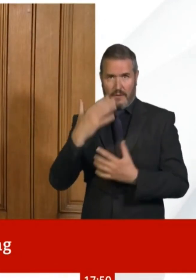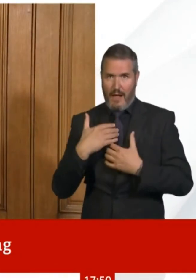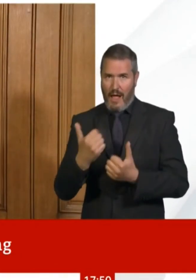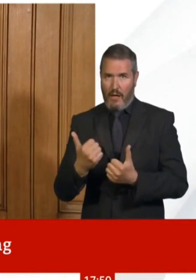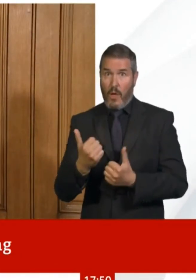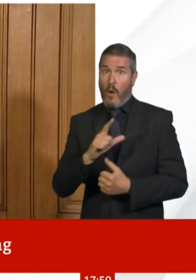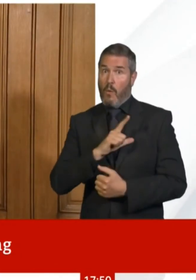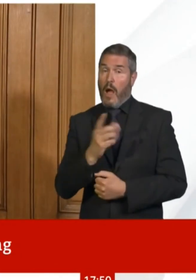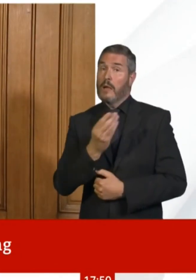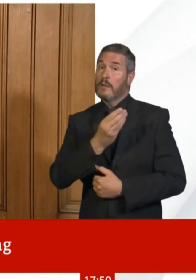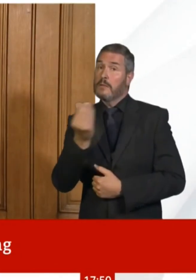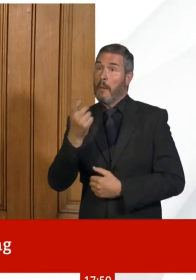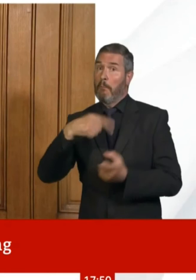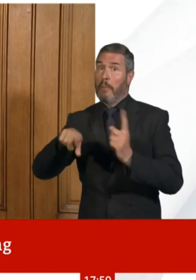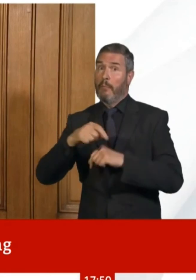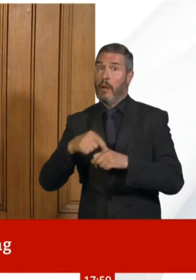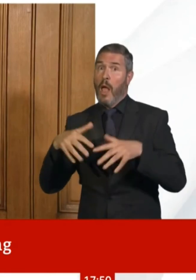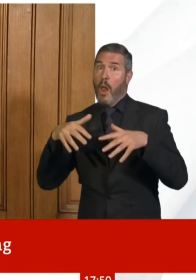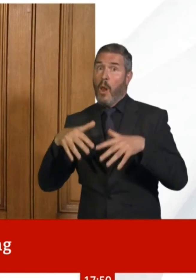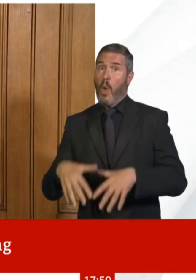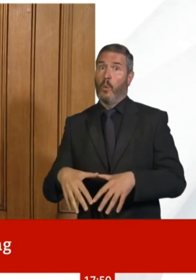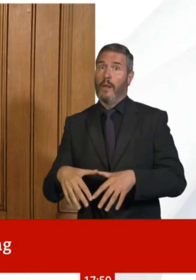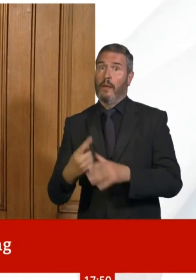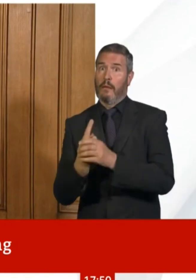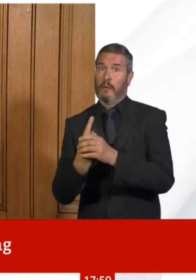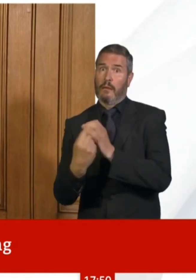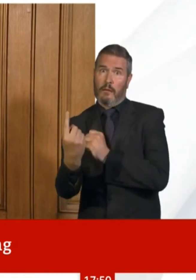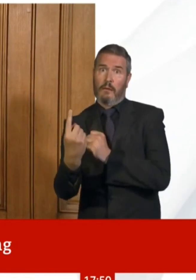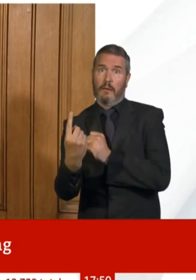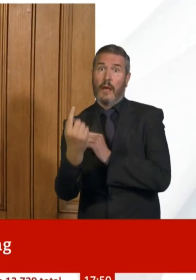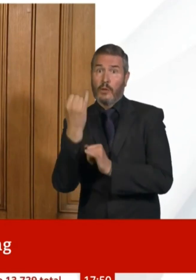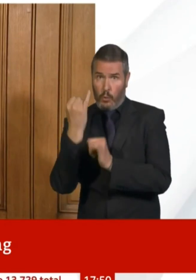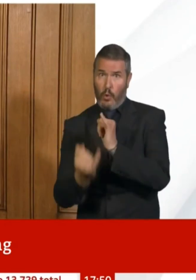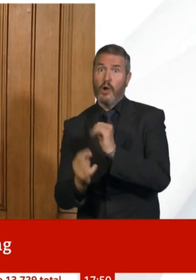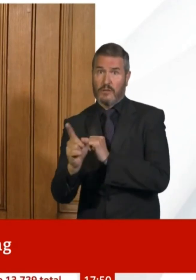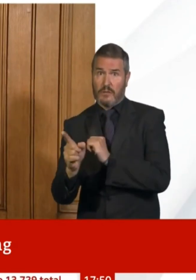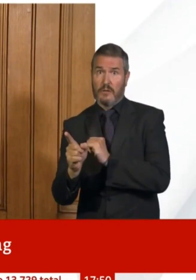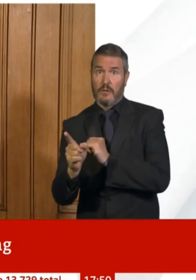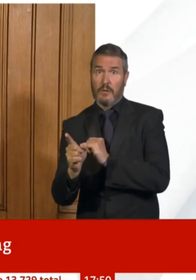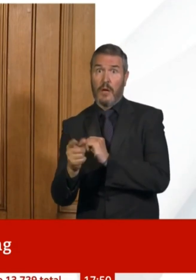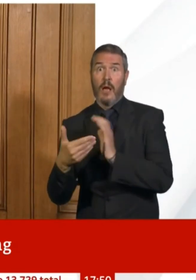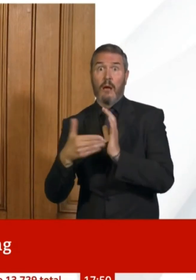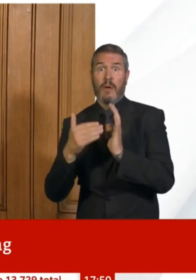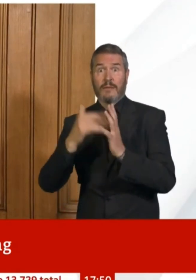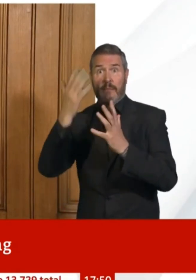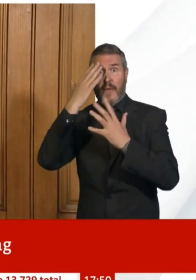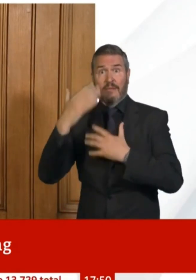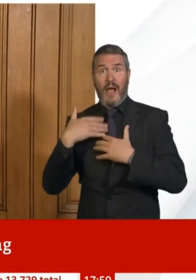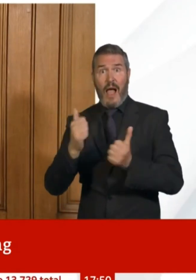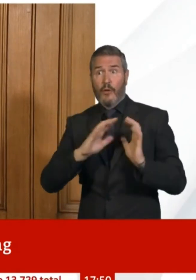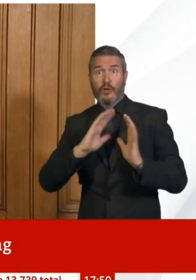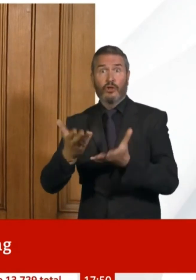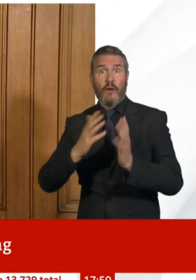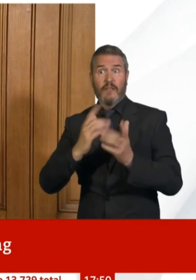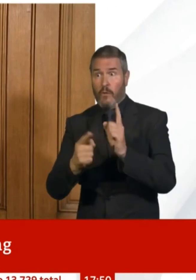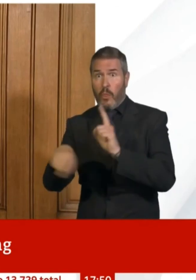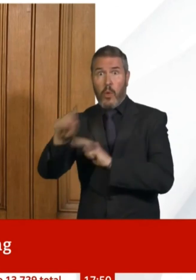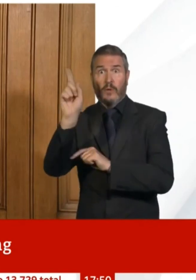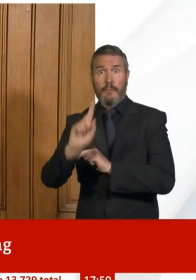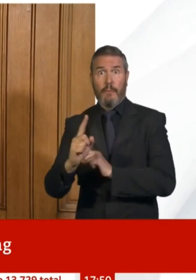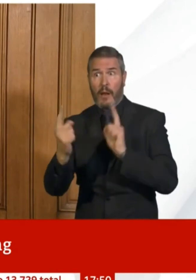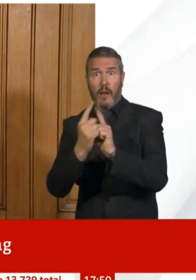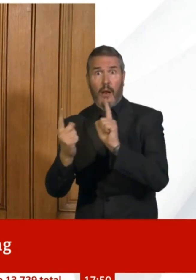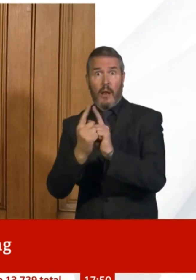of people increasing loneliness, and include issues about delivery of mental health services across the whole country and